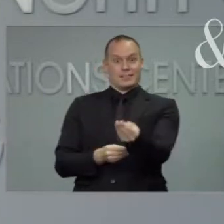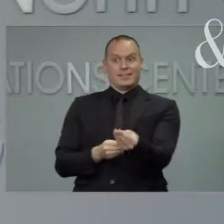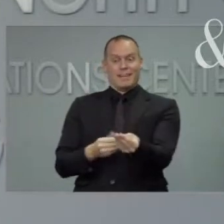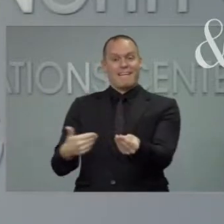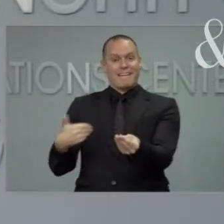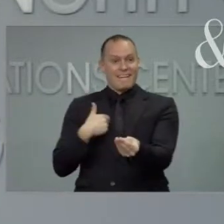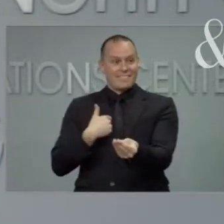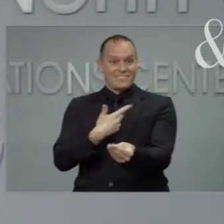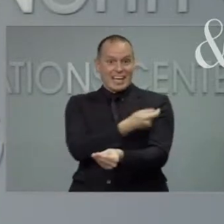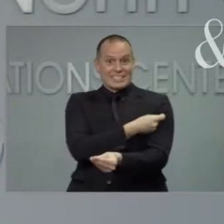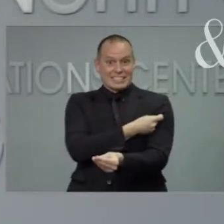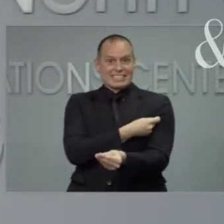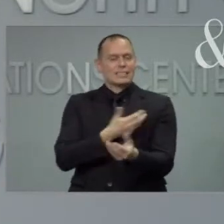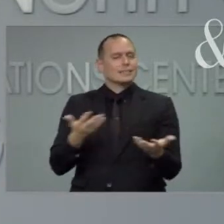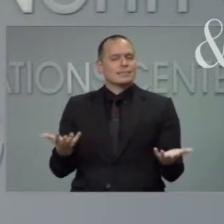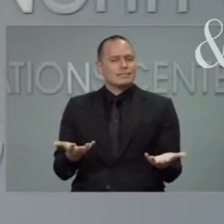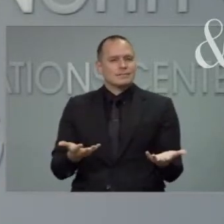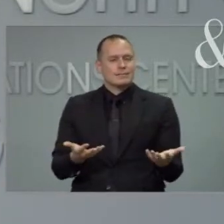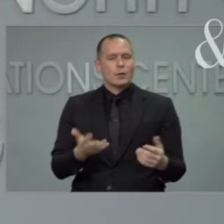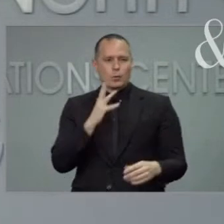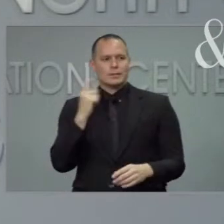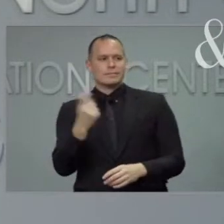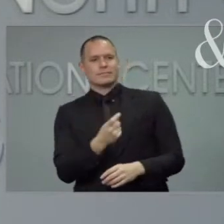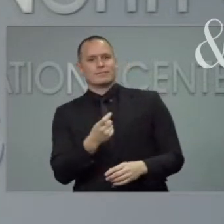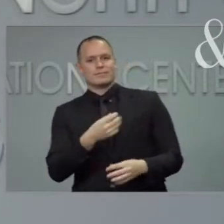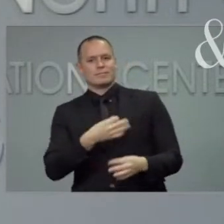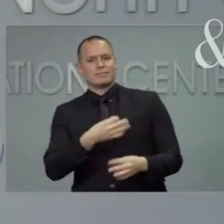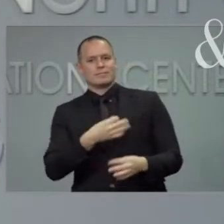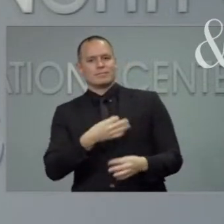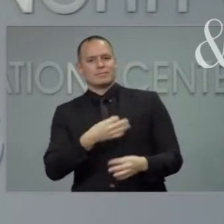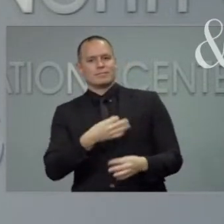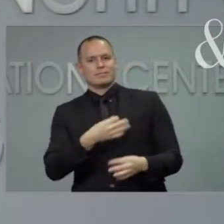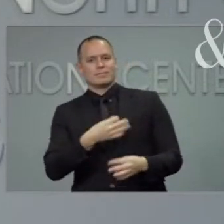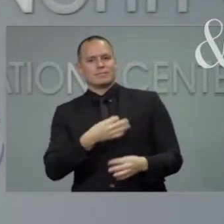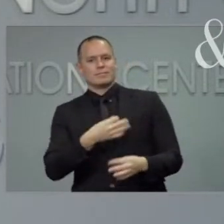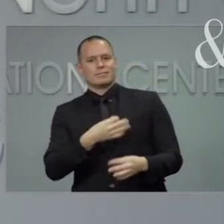Carolina as a state offer to people who get vaccinated or